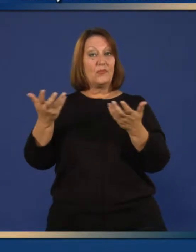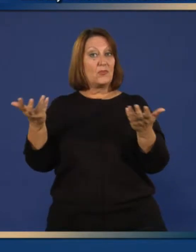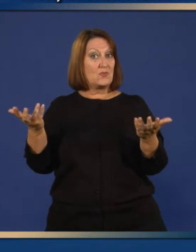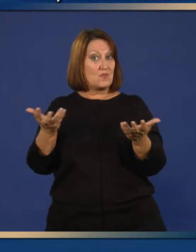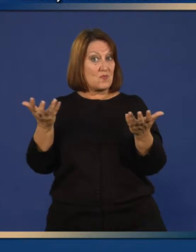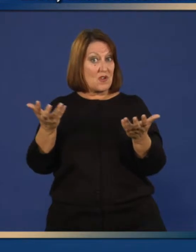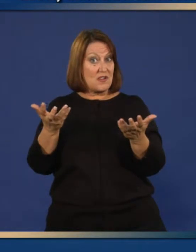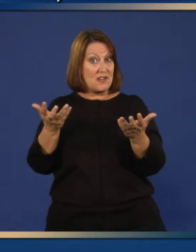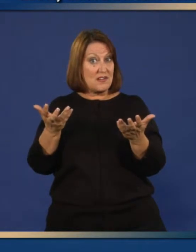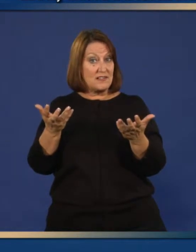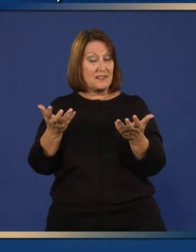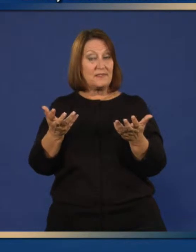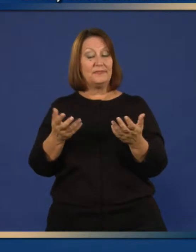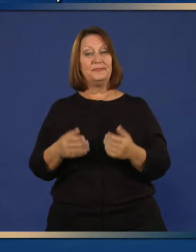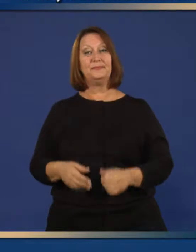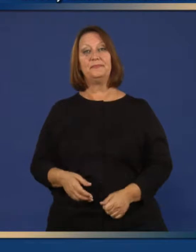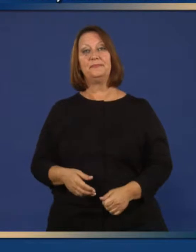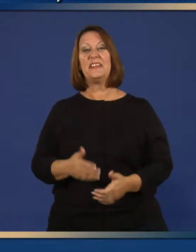Mild problems.